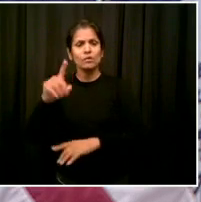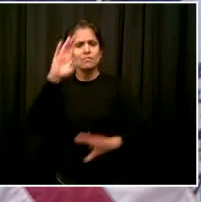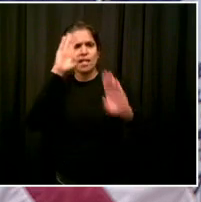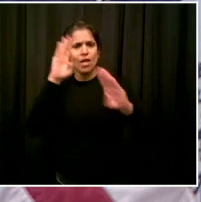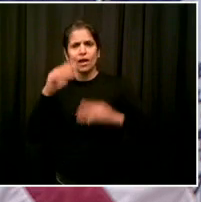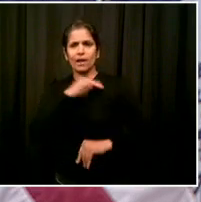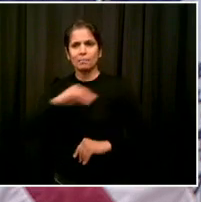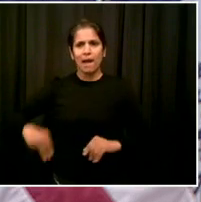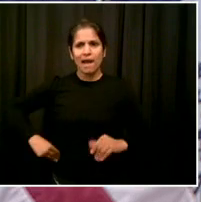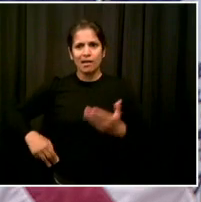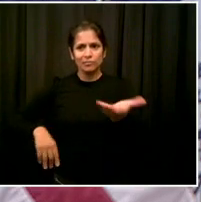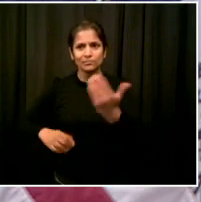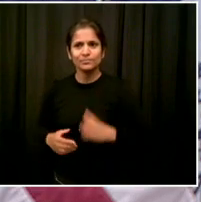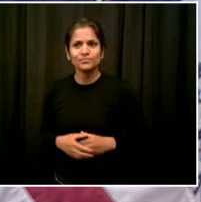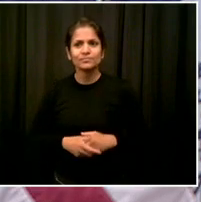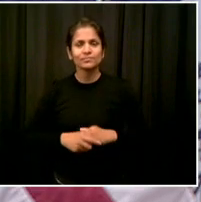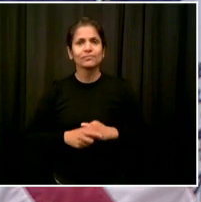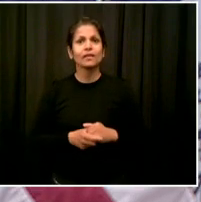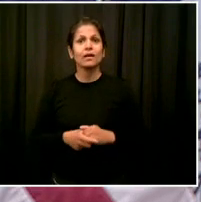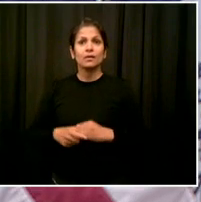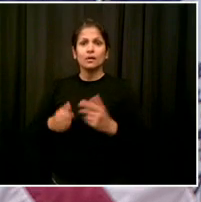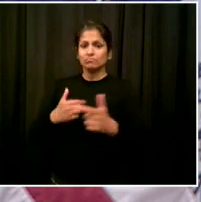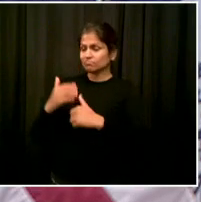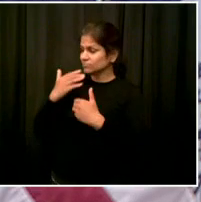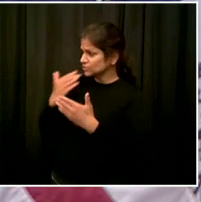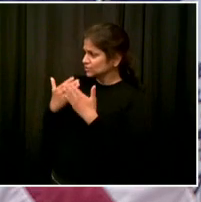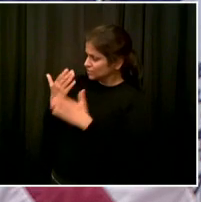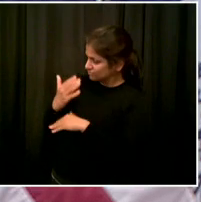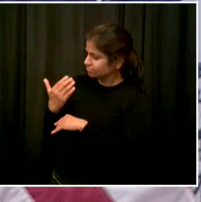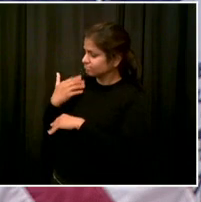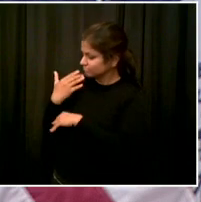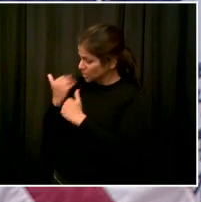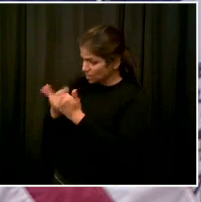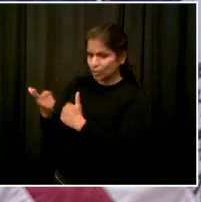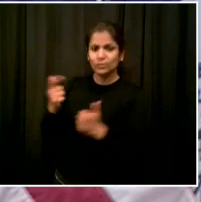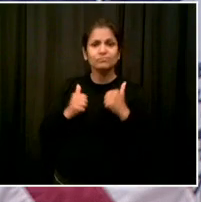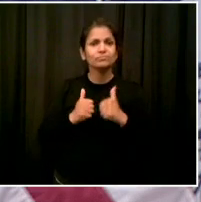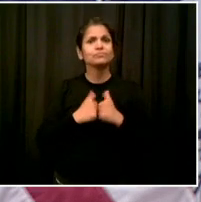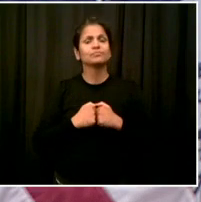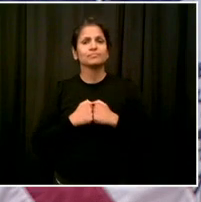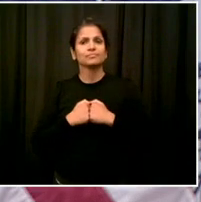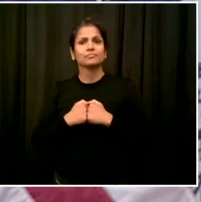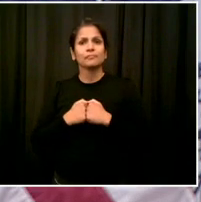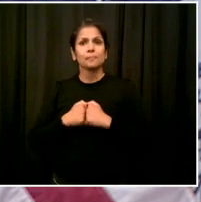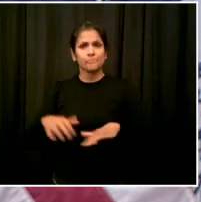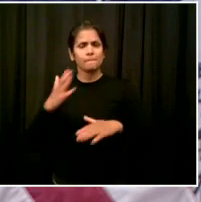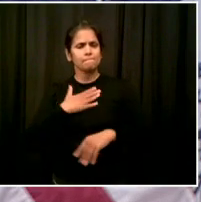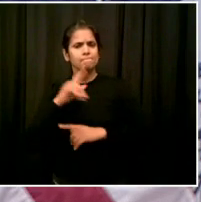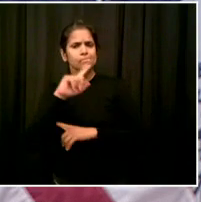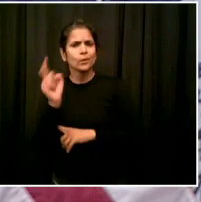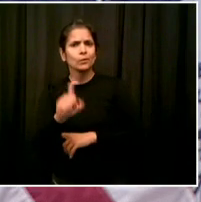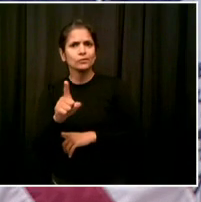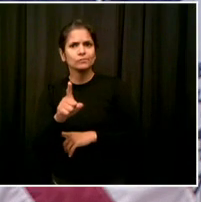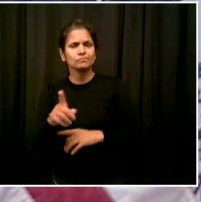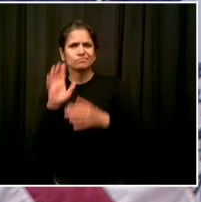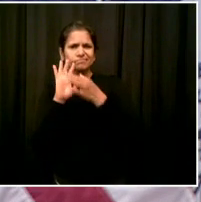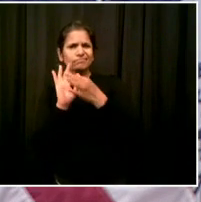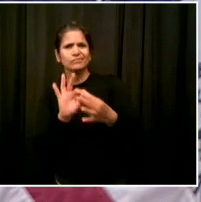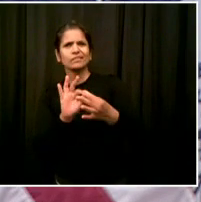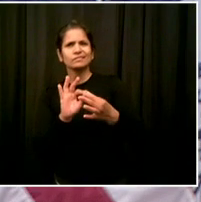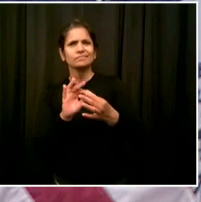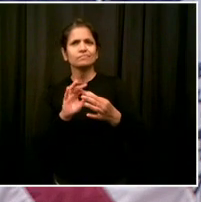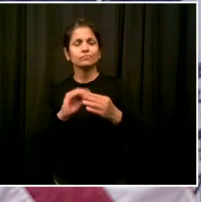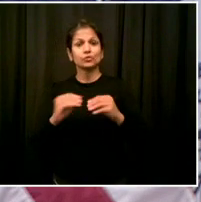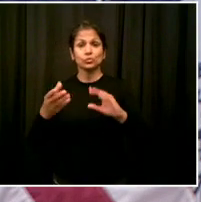goes to the fact that, or at least the reported anecdotes of people leaving